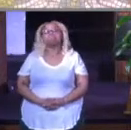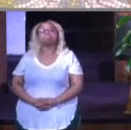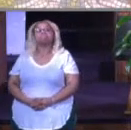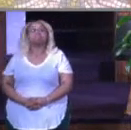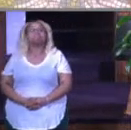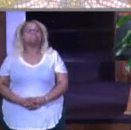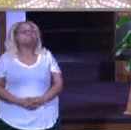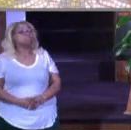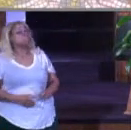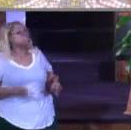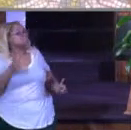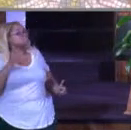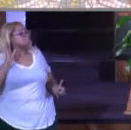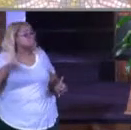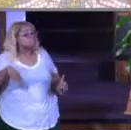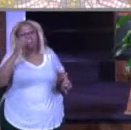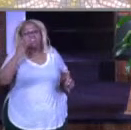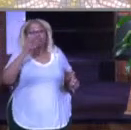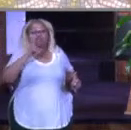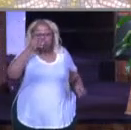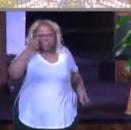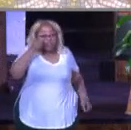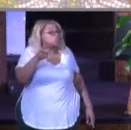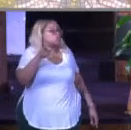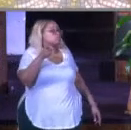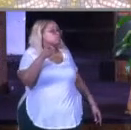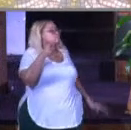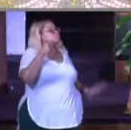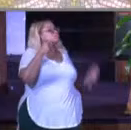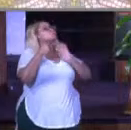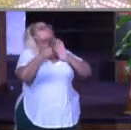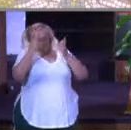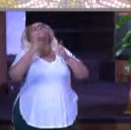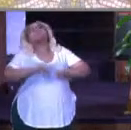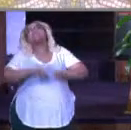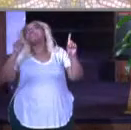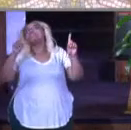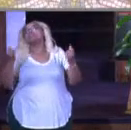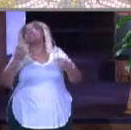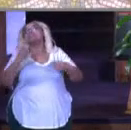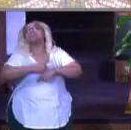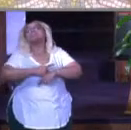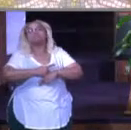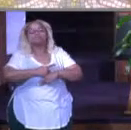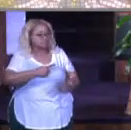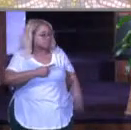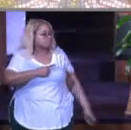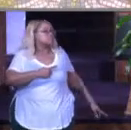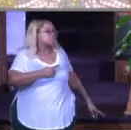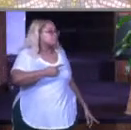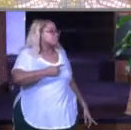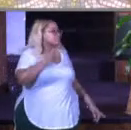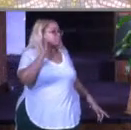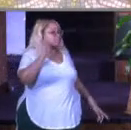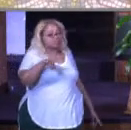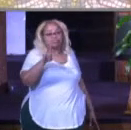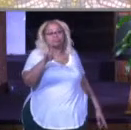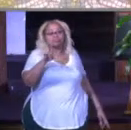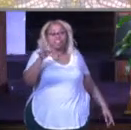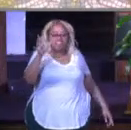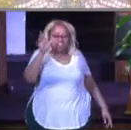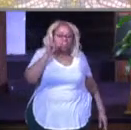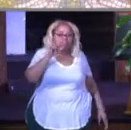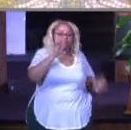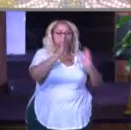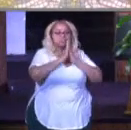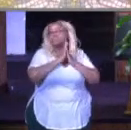Because you said, well, God, if it's really you, show me something different today. That was you. God